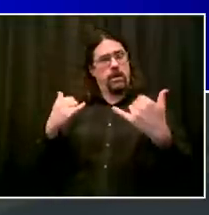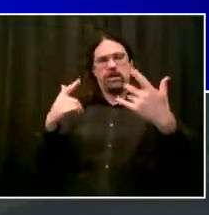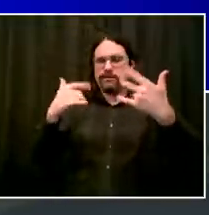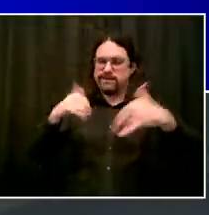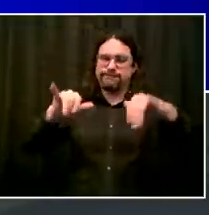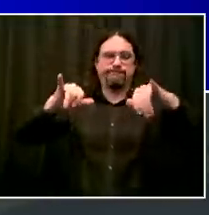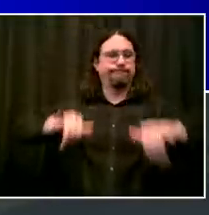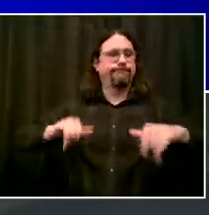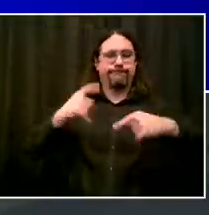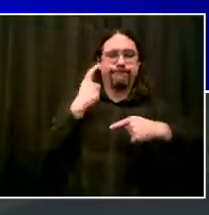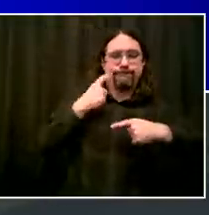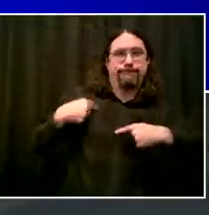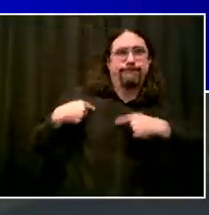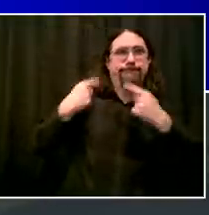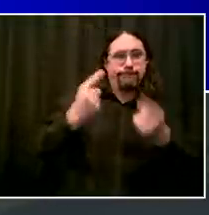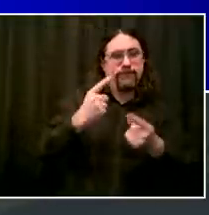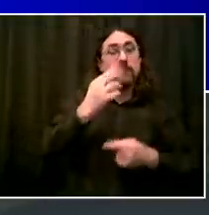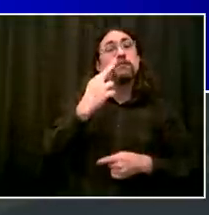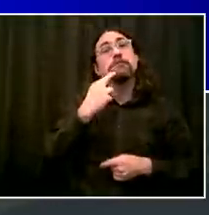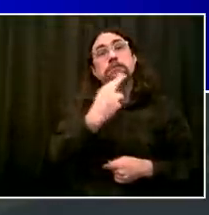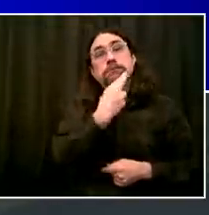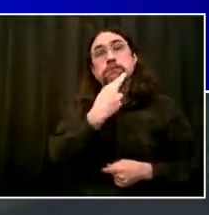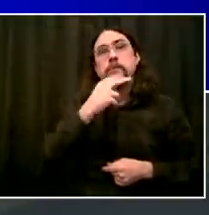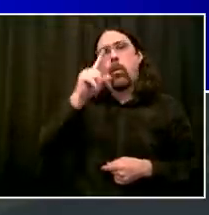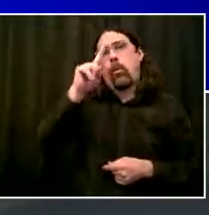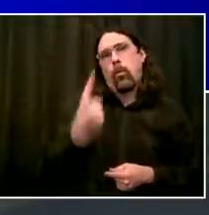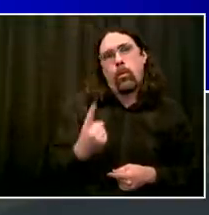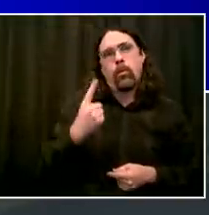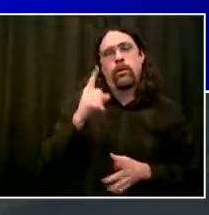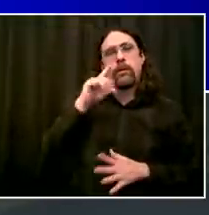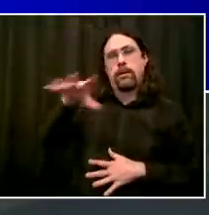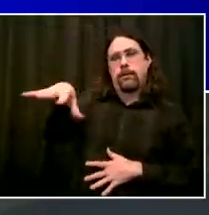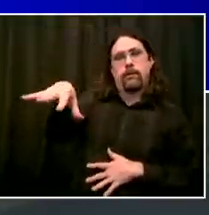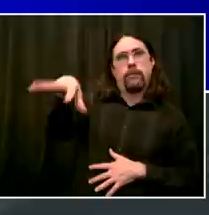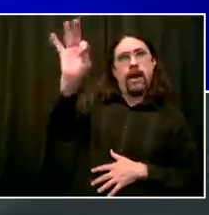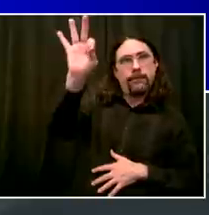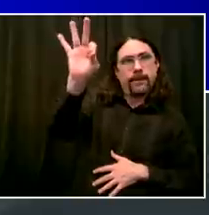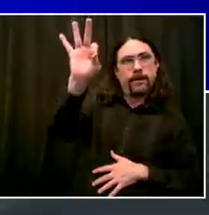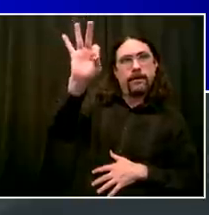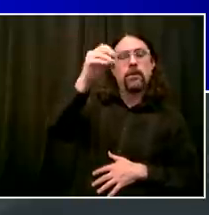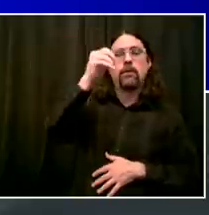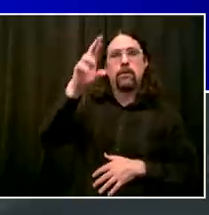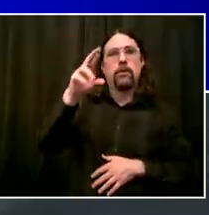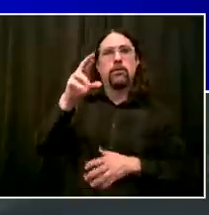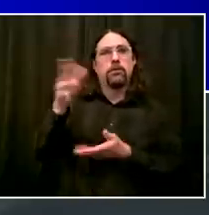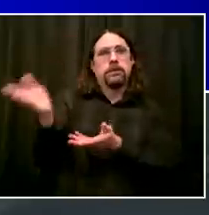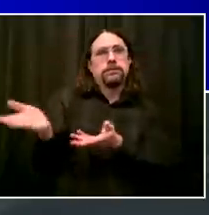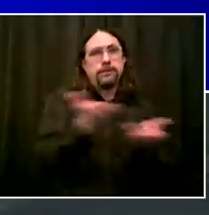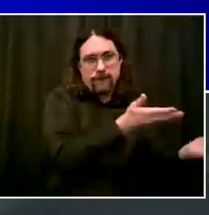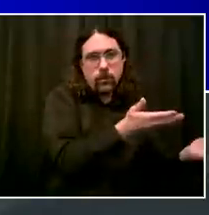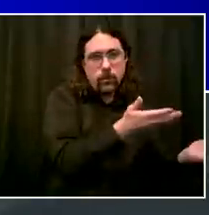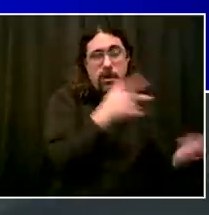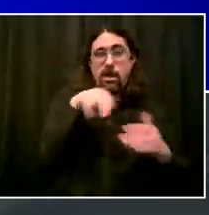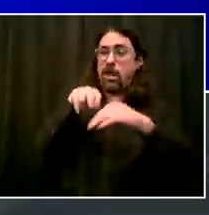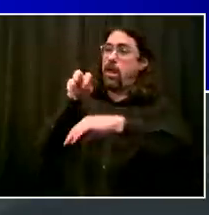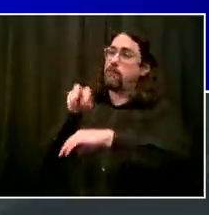from our Office of Nightlife and from Police Department going out around the city to restaurants and bars, getting these posters up you see,